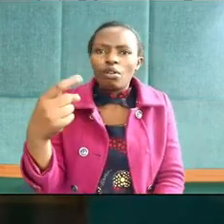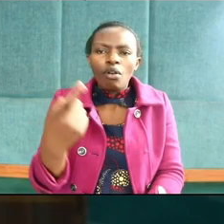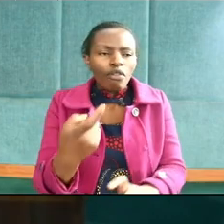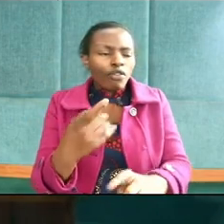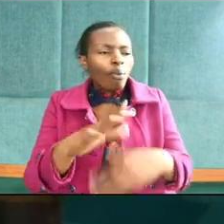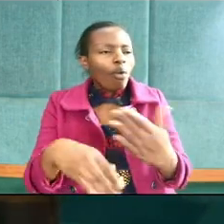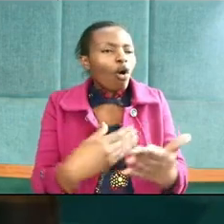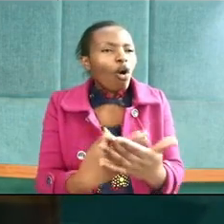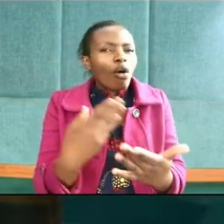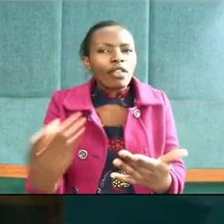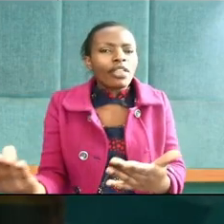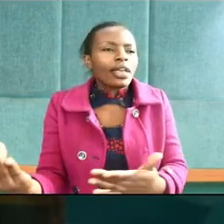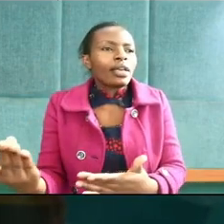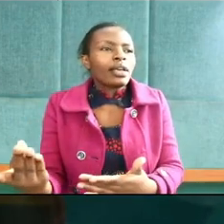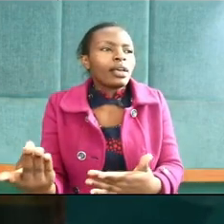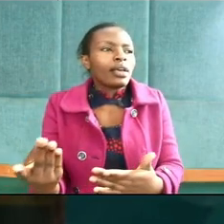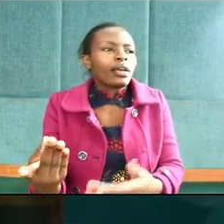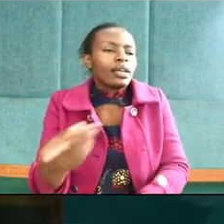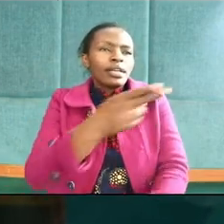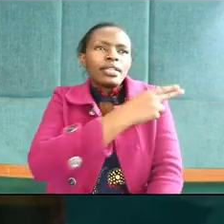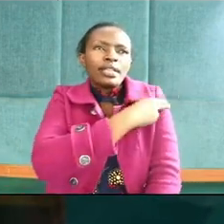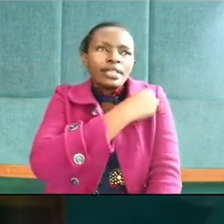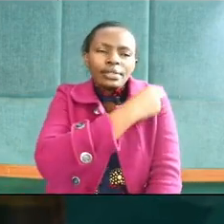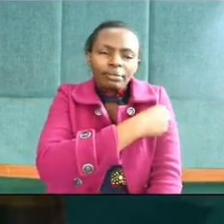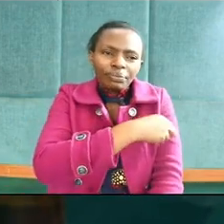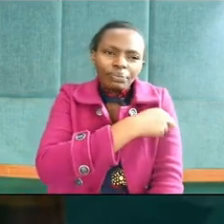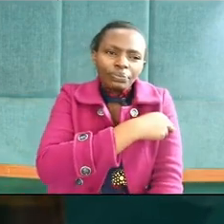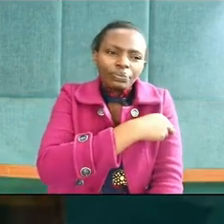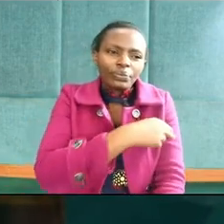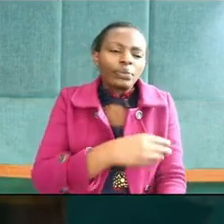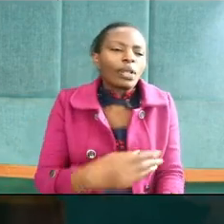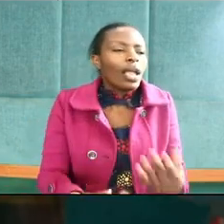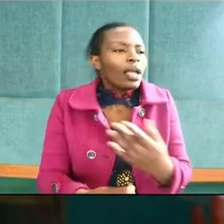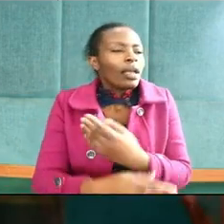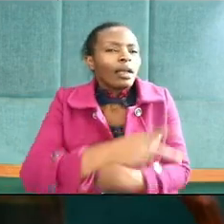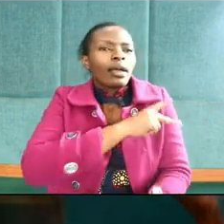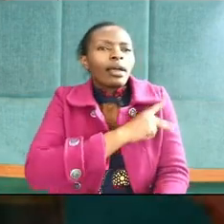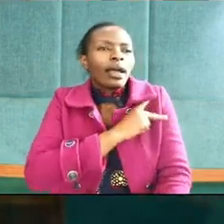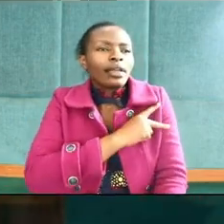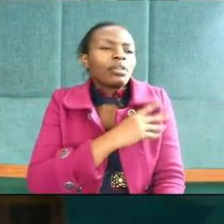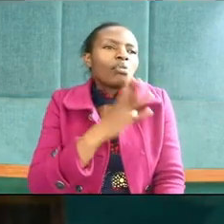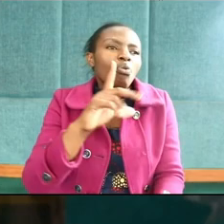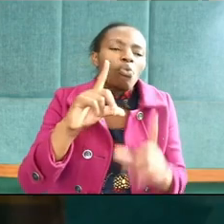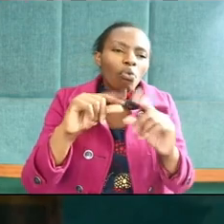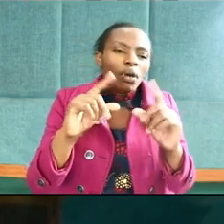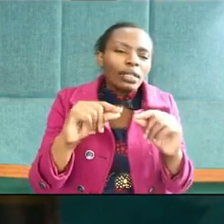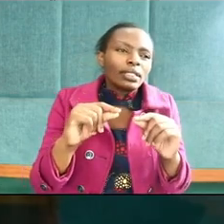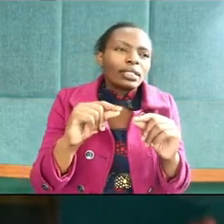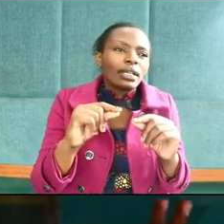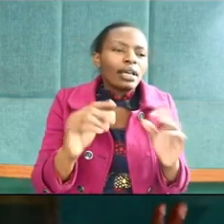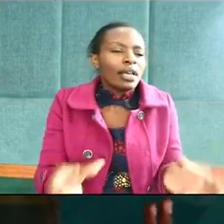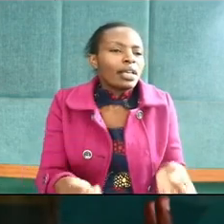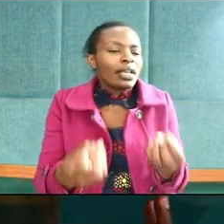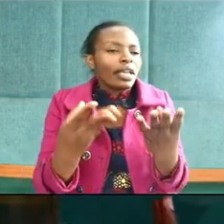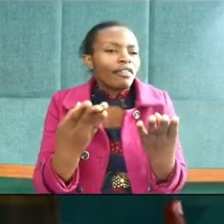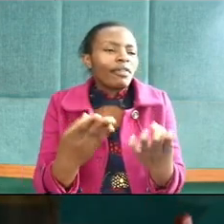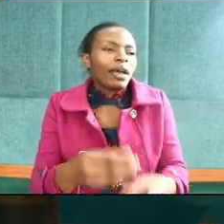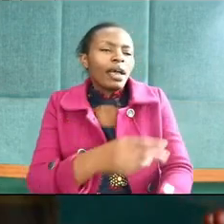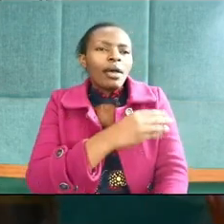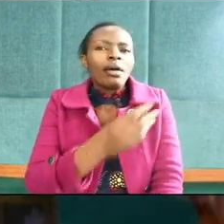Kind, cheerful, and encouraging words will prove more effective than the most healing